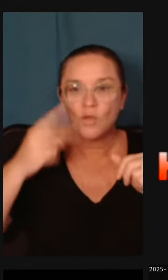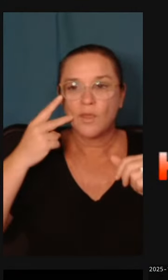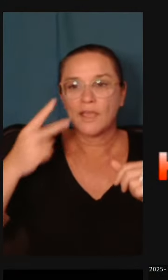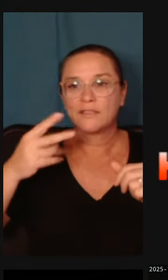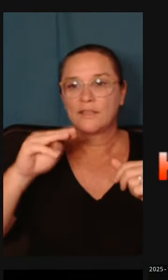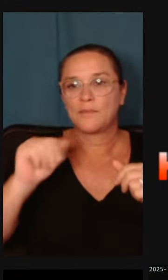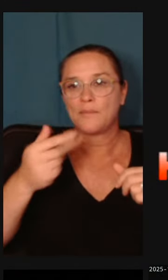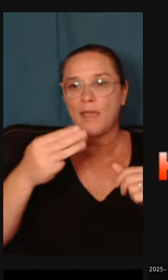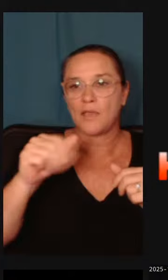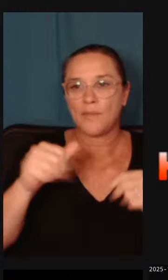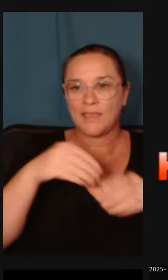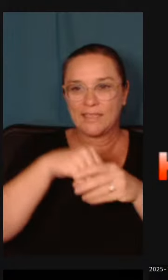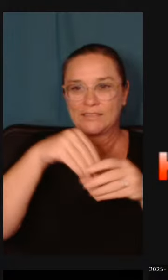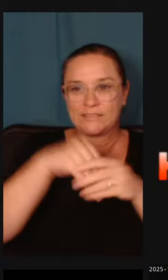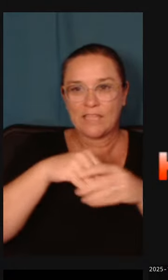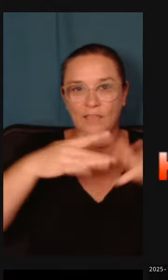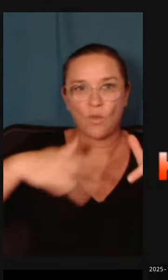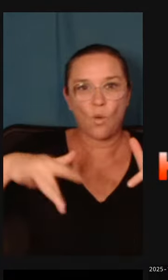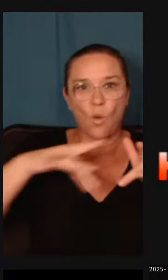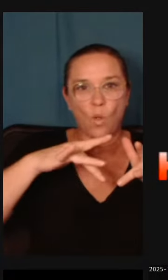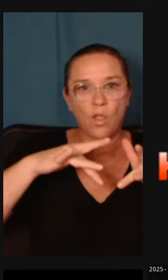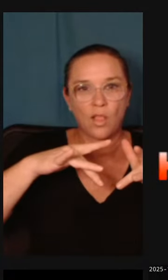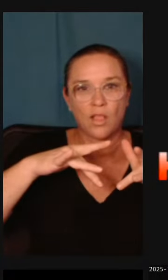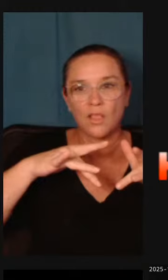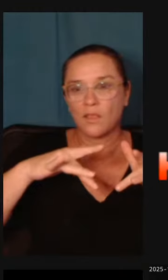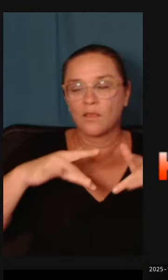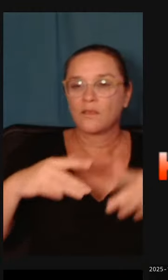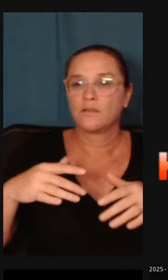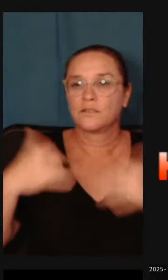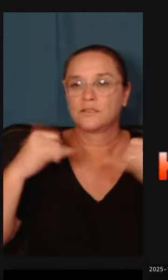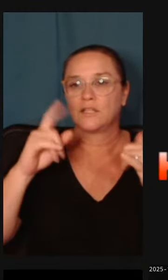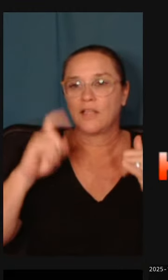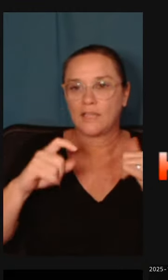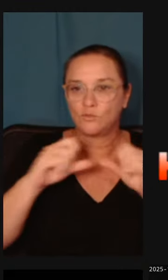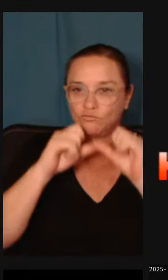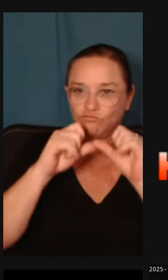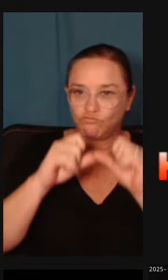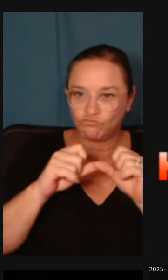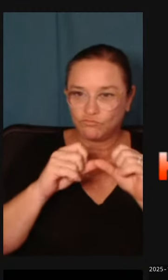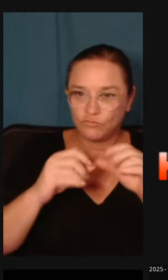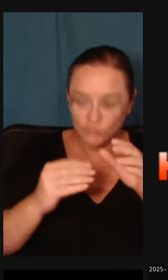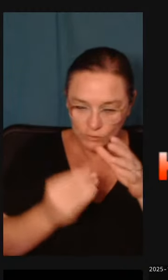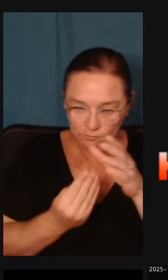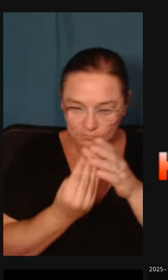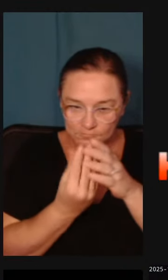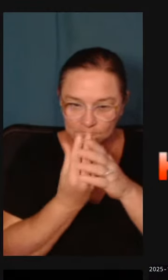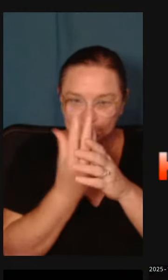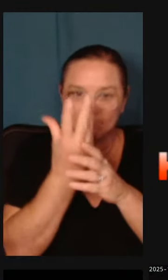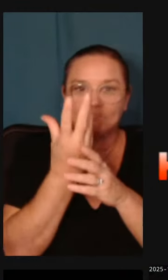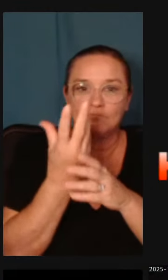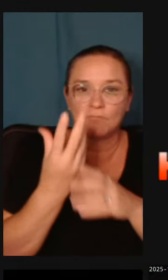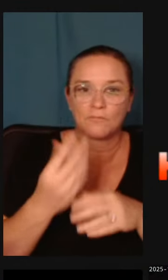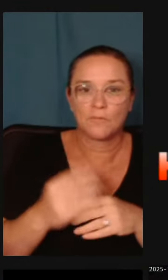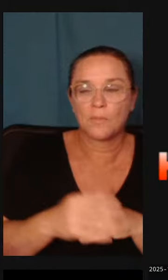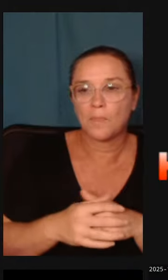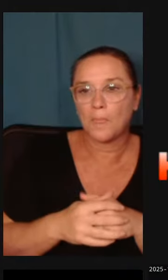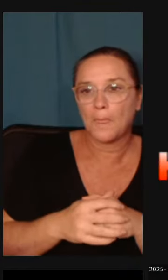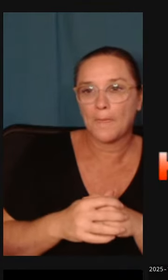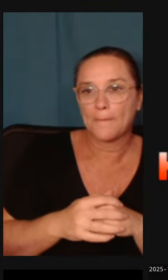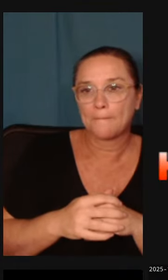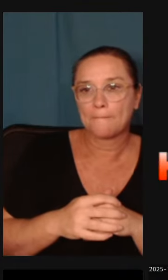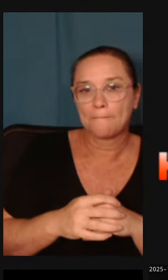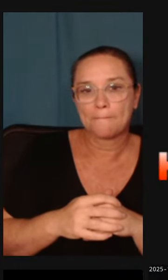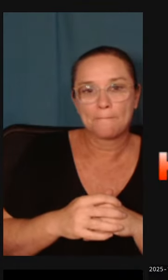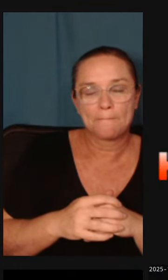there. It's got a ways to go to get up. And several holes too, right? Yeah. You can see that here